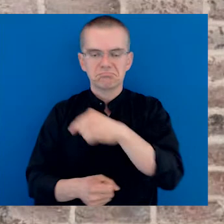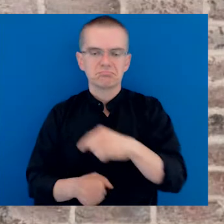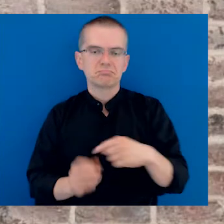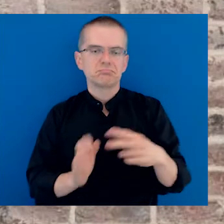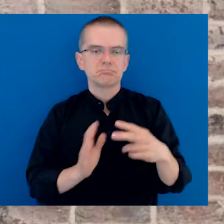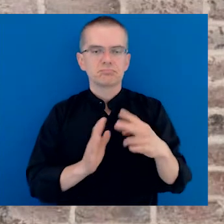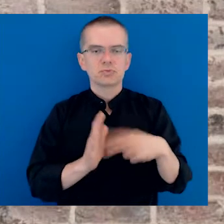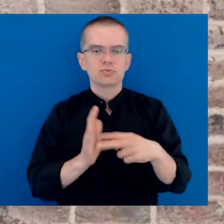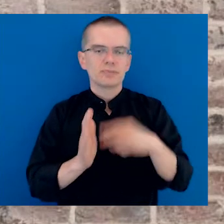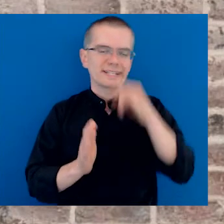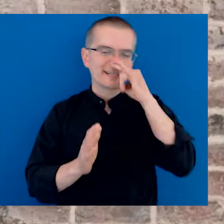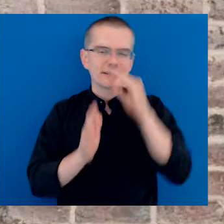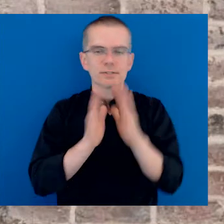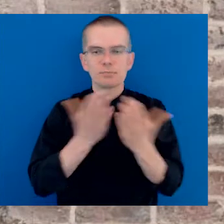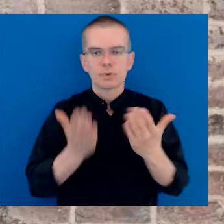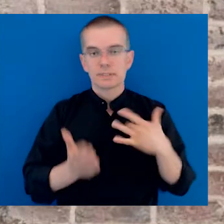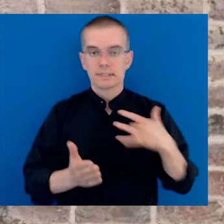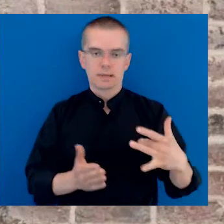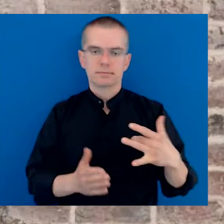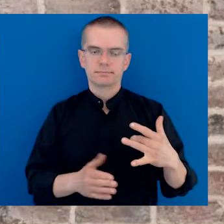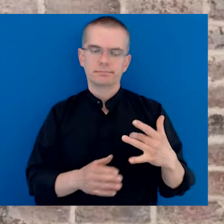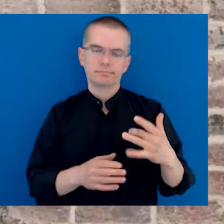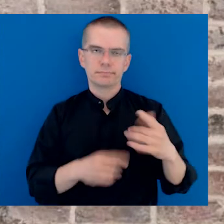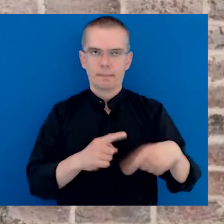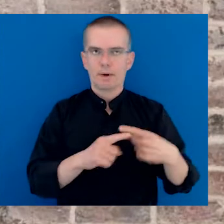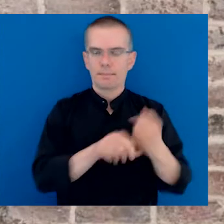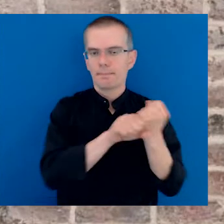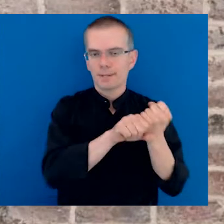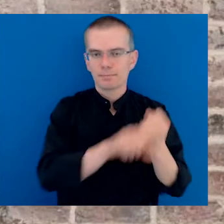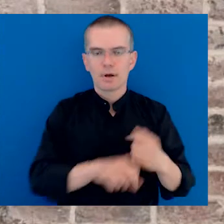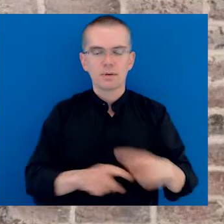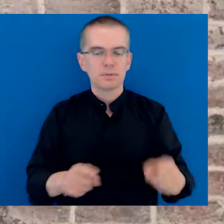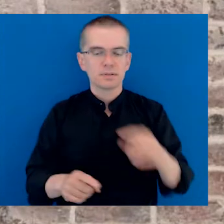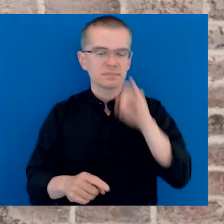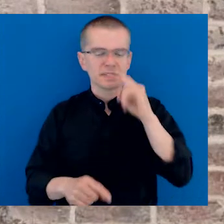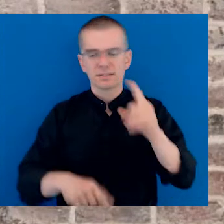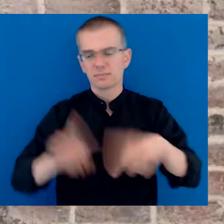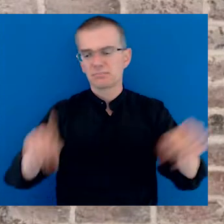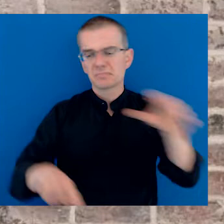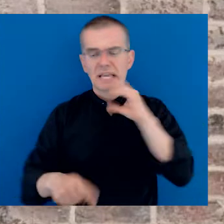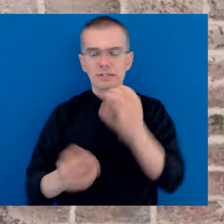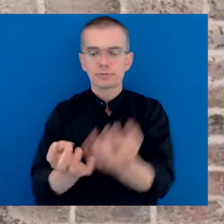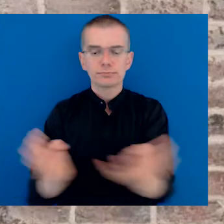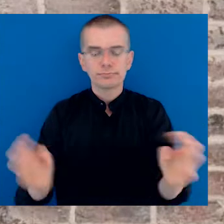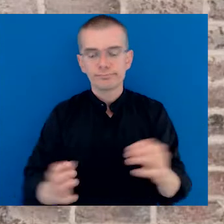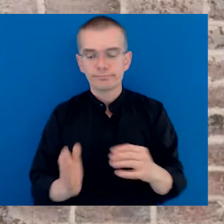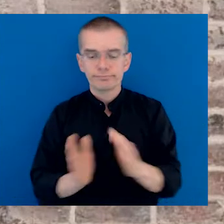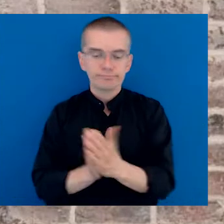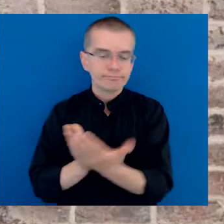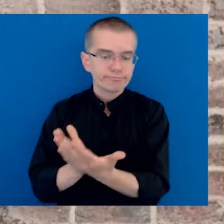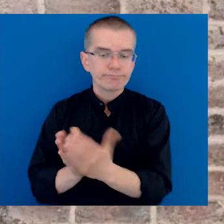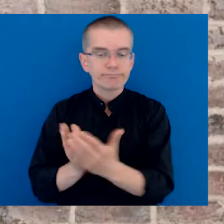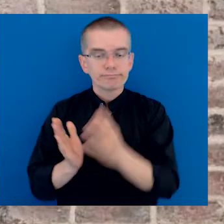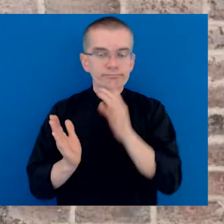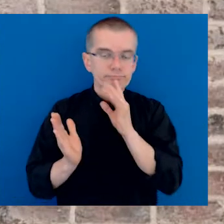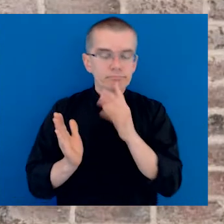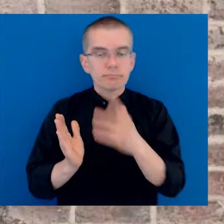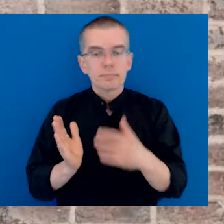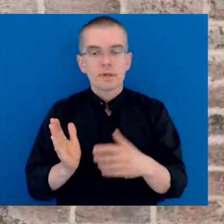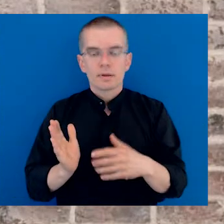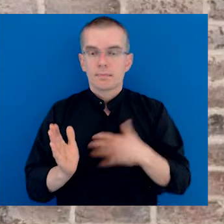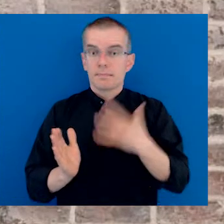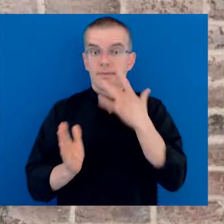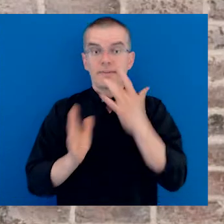with baseball themes, to groups of kids of all different ages. And my favorite book to read is